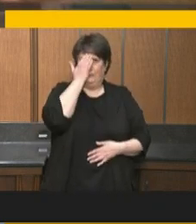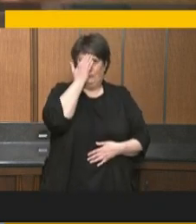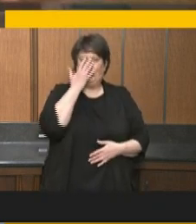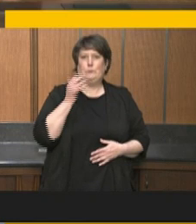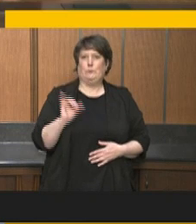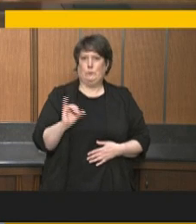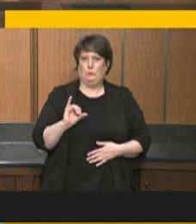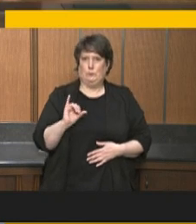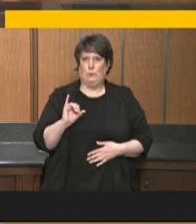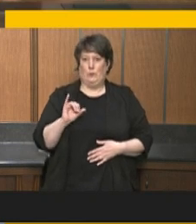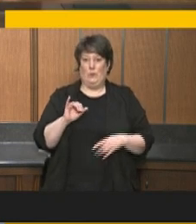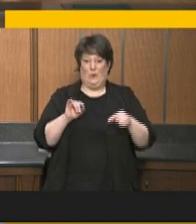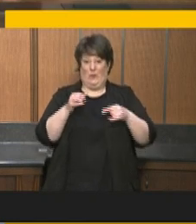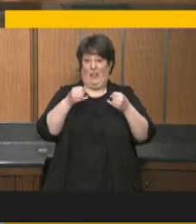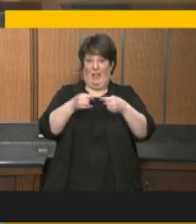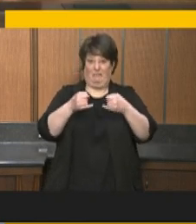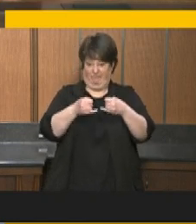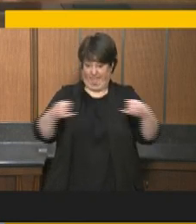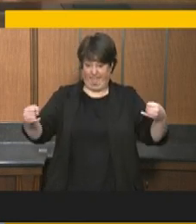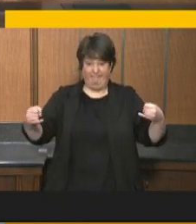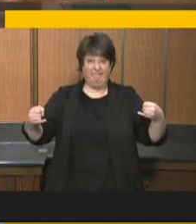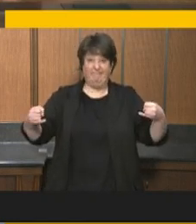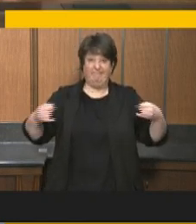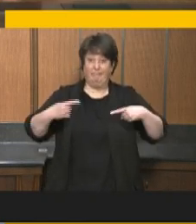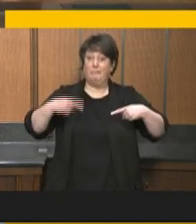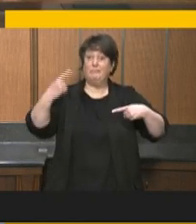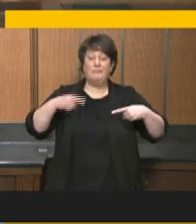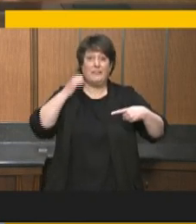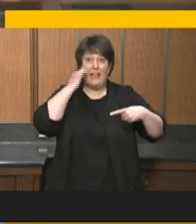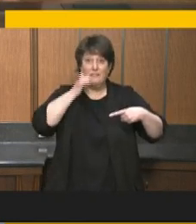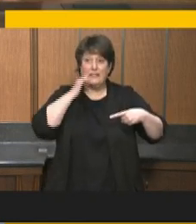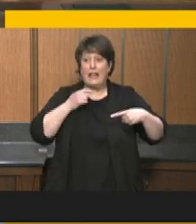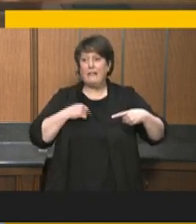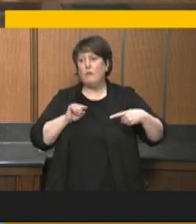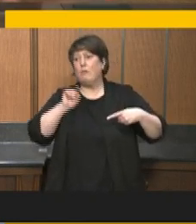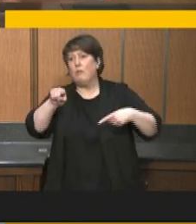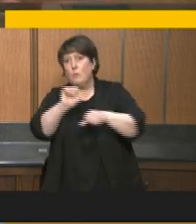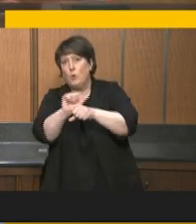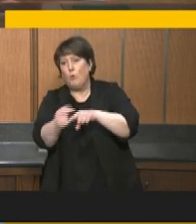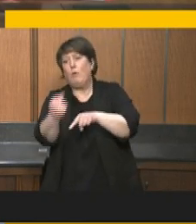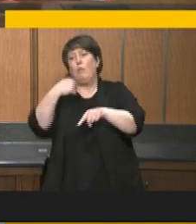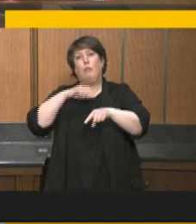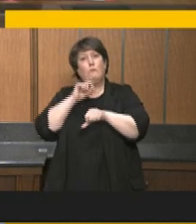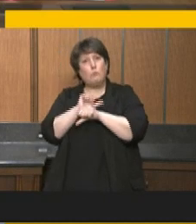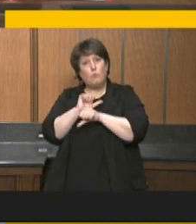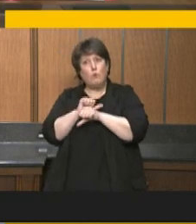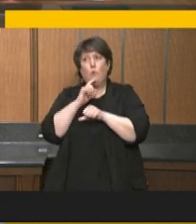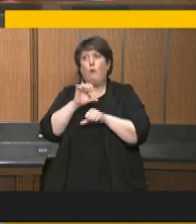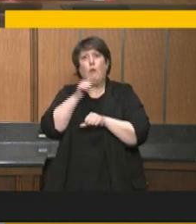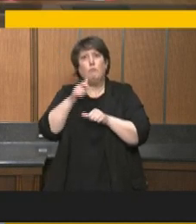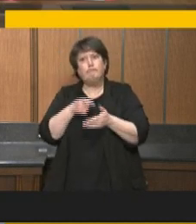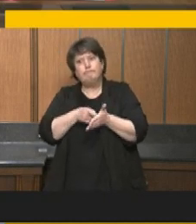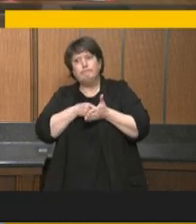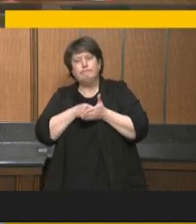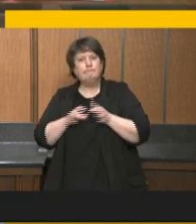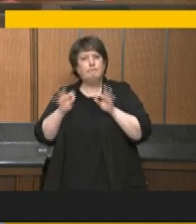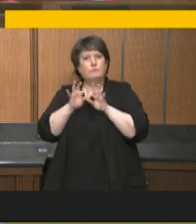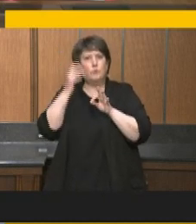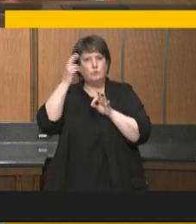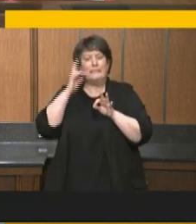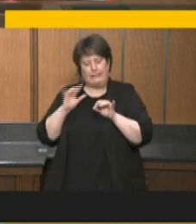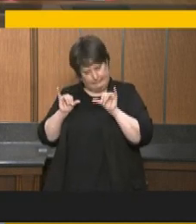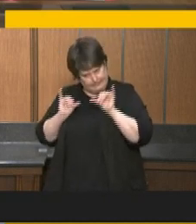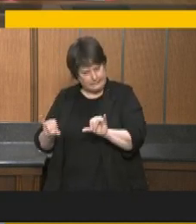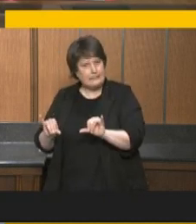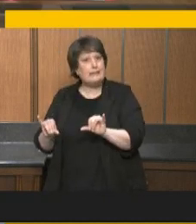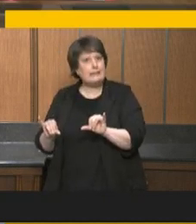and Americans cross this border every day to do essential work and for other urgent or essential reasons, and these will not be impacted.